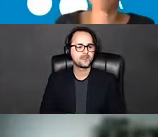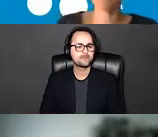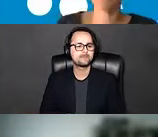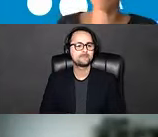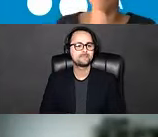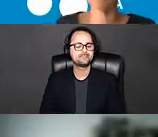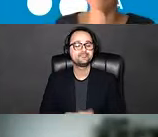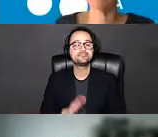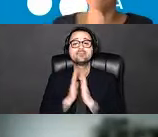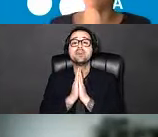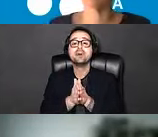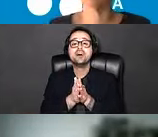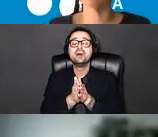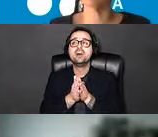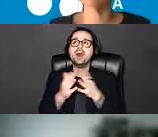So